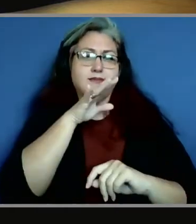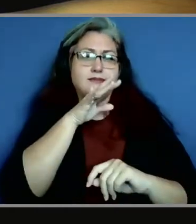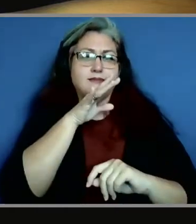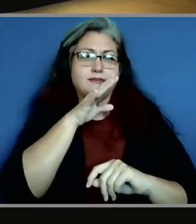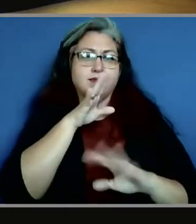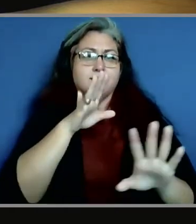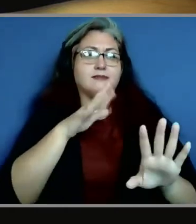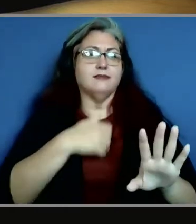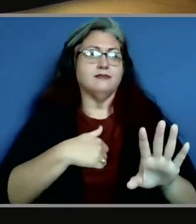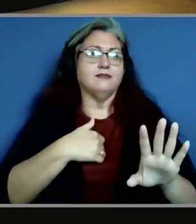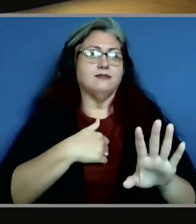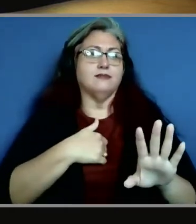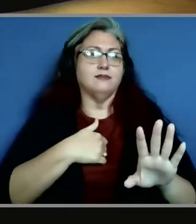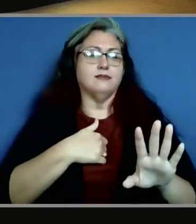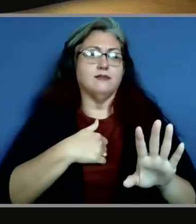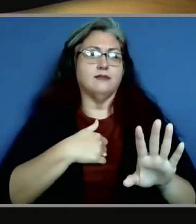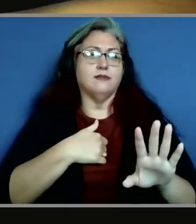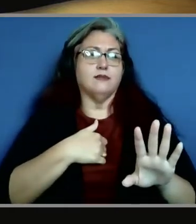And